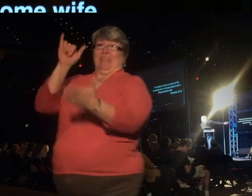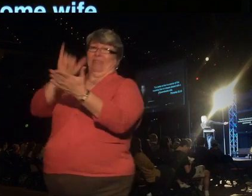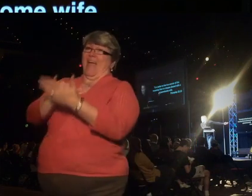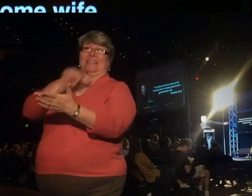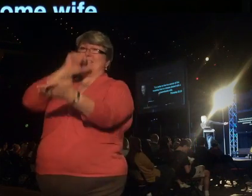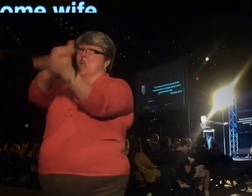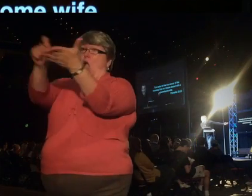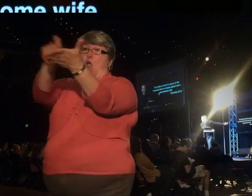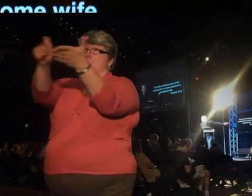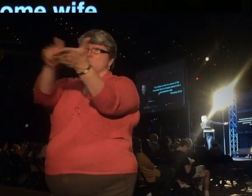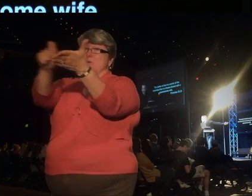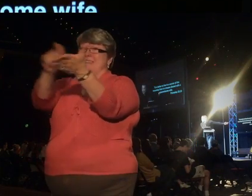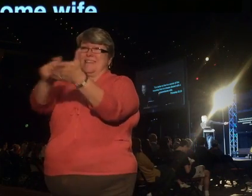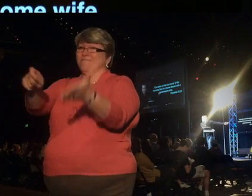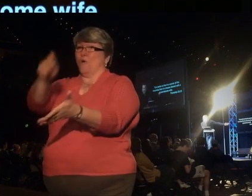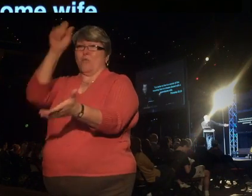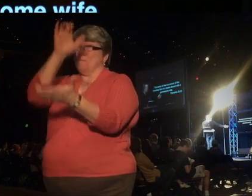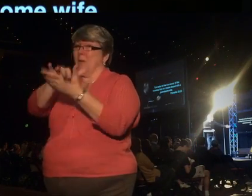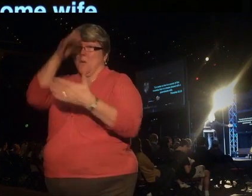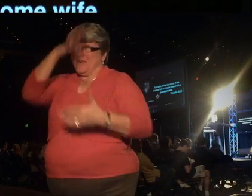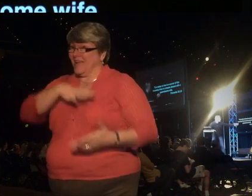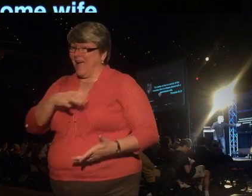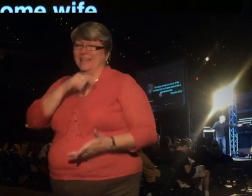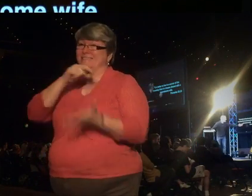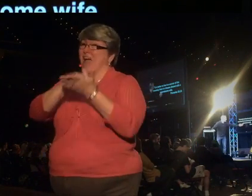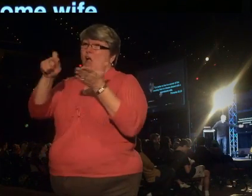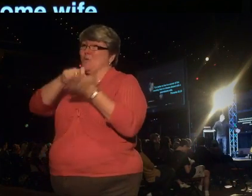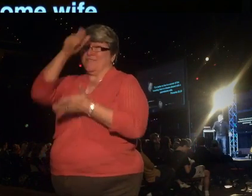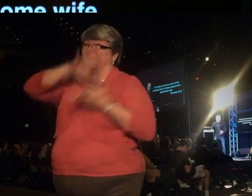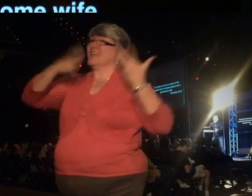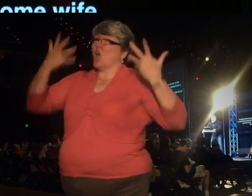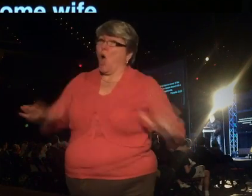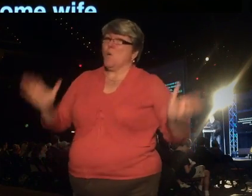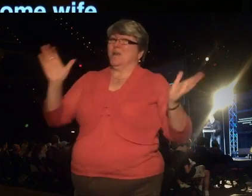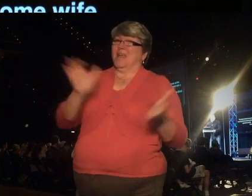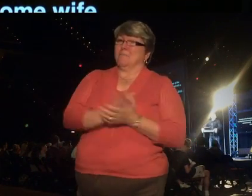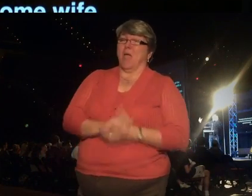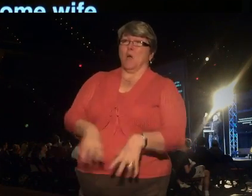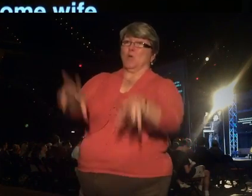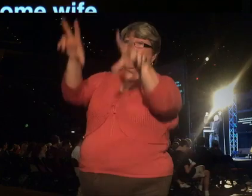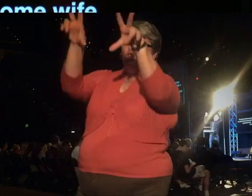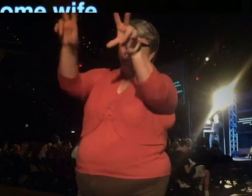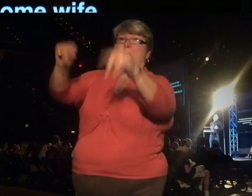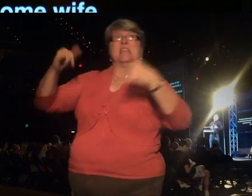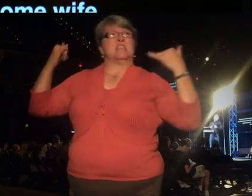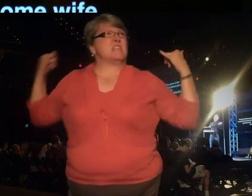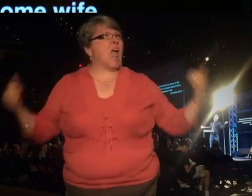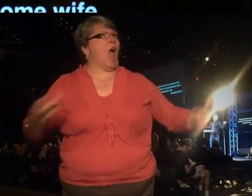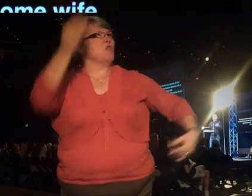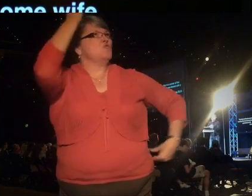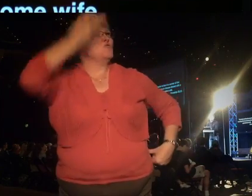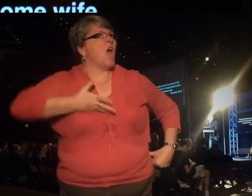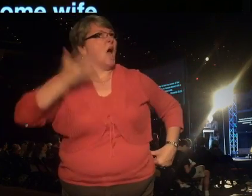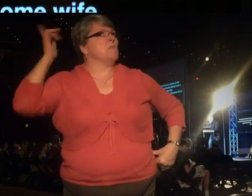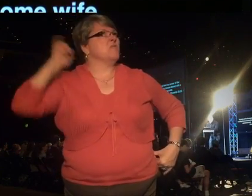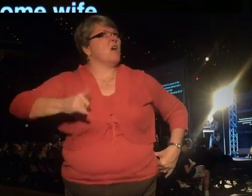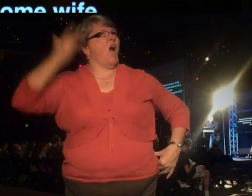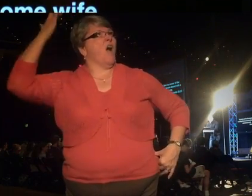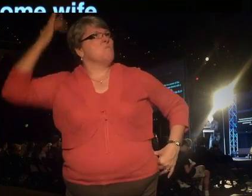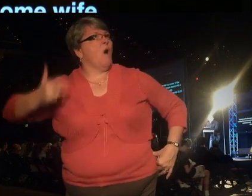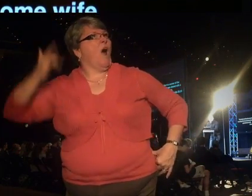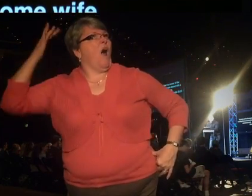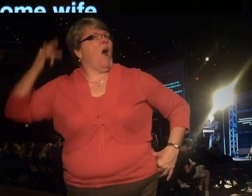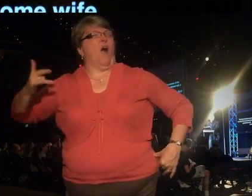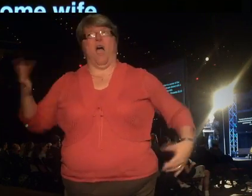That's not written for the married guy. It's not written for the guy that's already there like, no, you tell me why, God, that's not